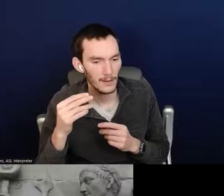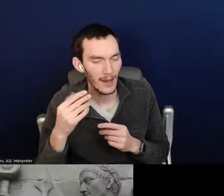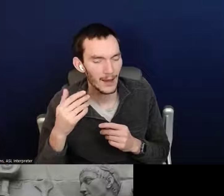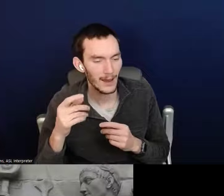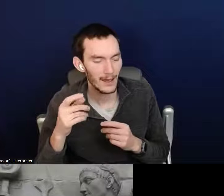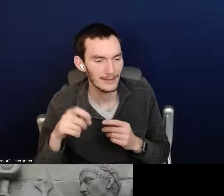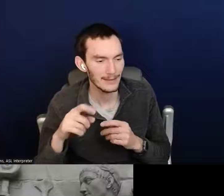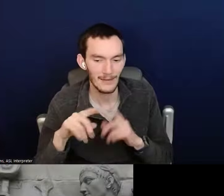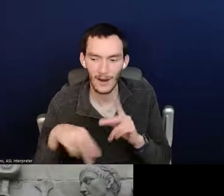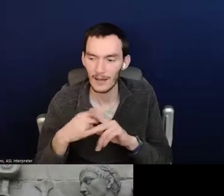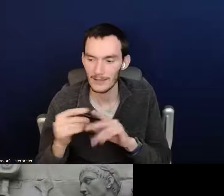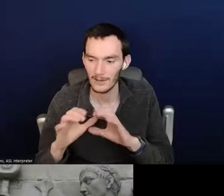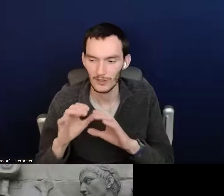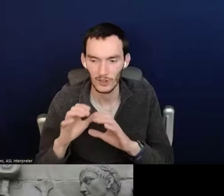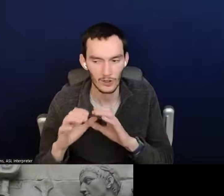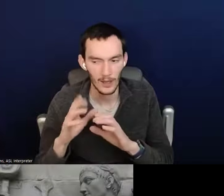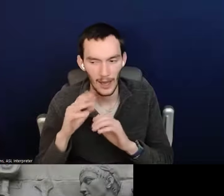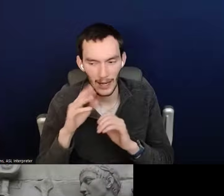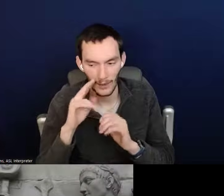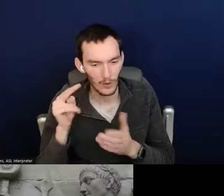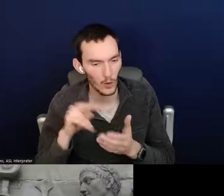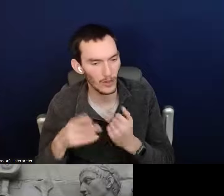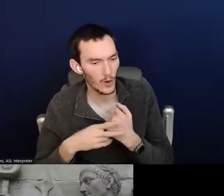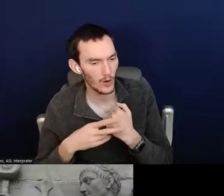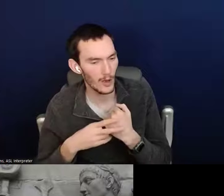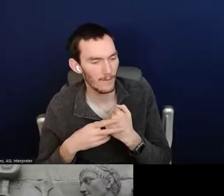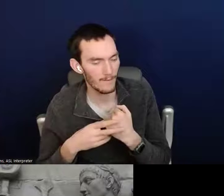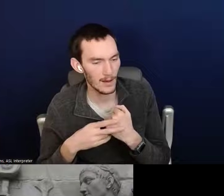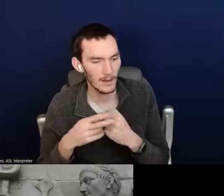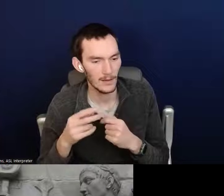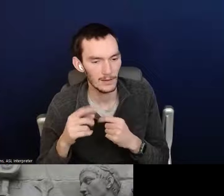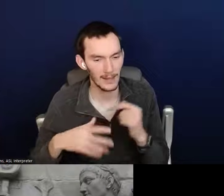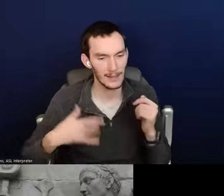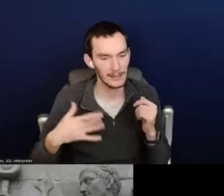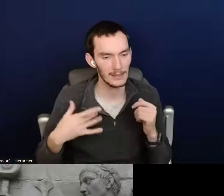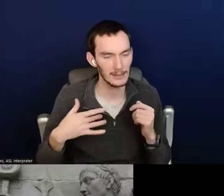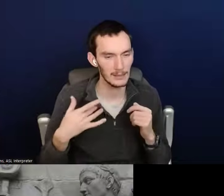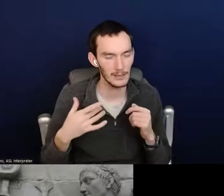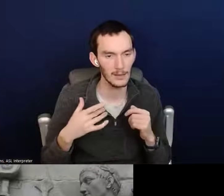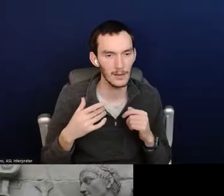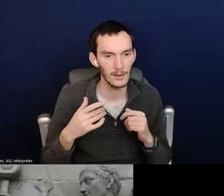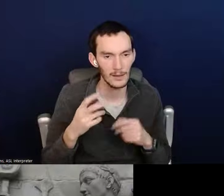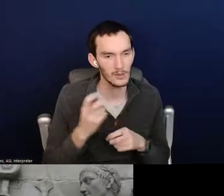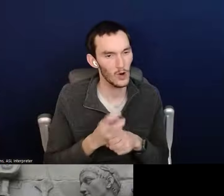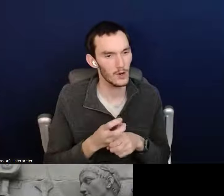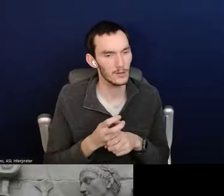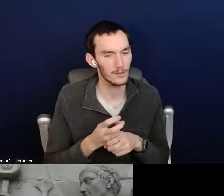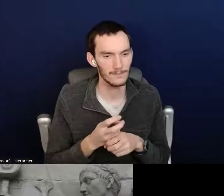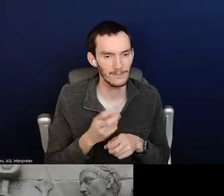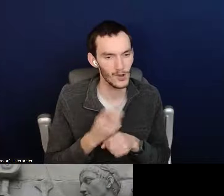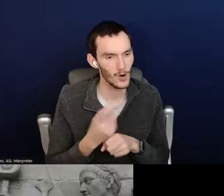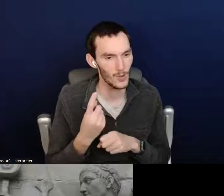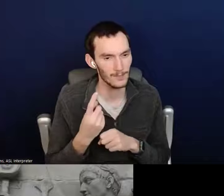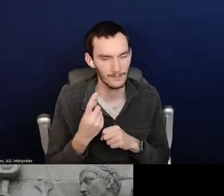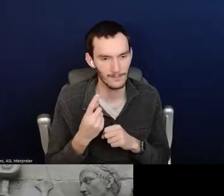kinds of conversations, and I'd have to look at the archive to get that sense. And that's hard. That's a hard one to